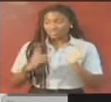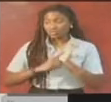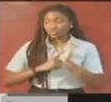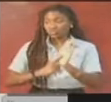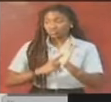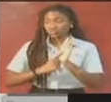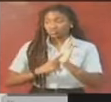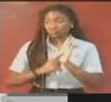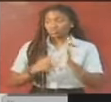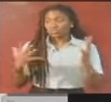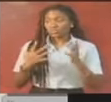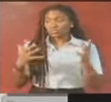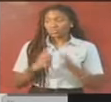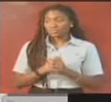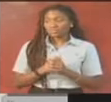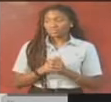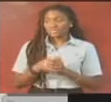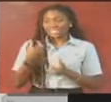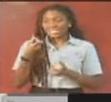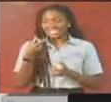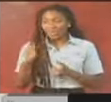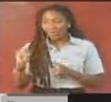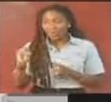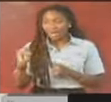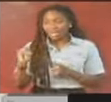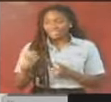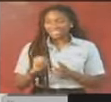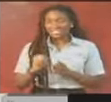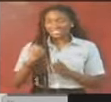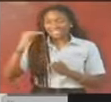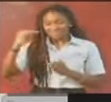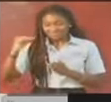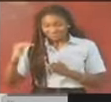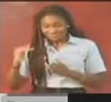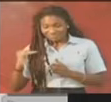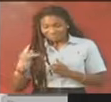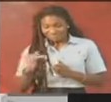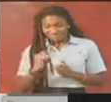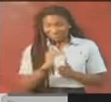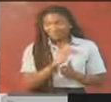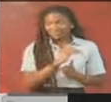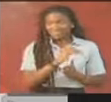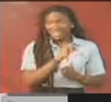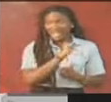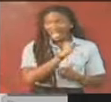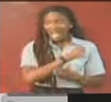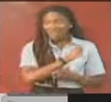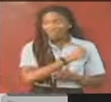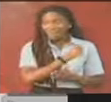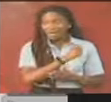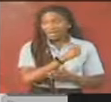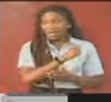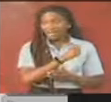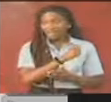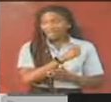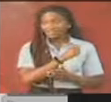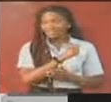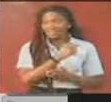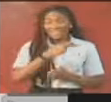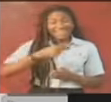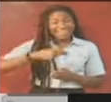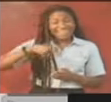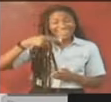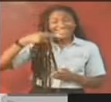areas ranging from Diego Martin in St. George West down to Arima in St. George East, they have recorded among the